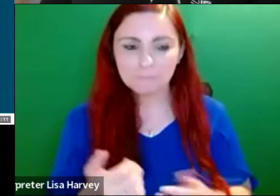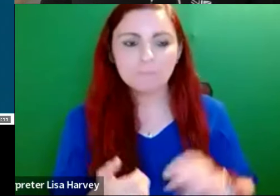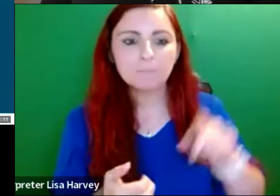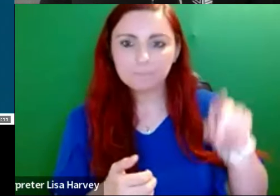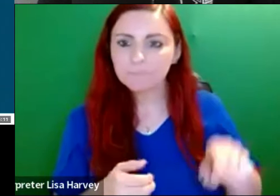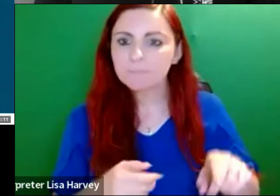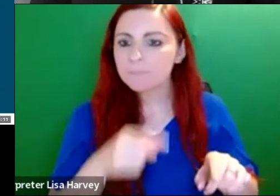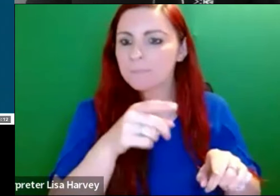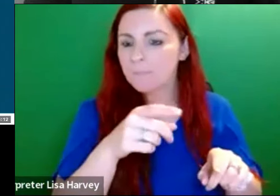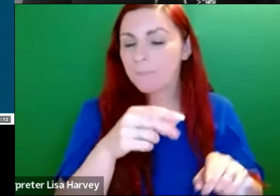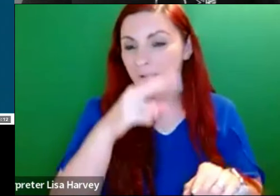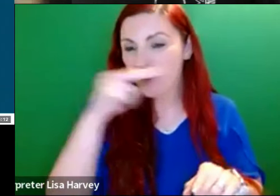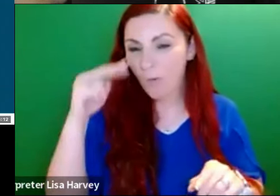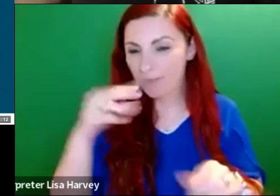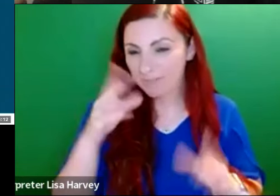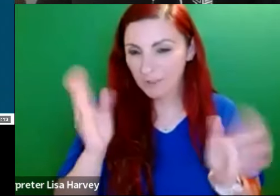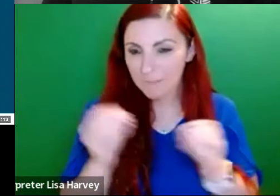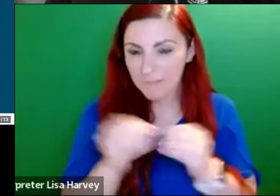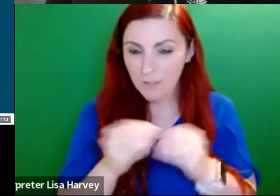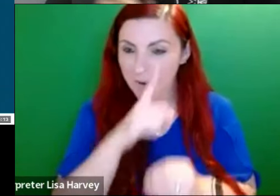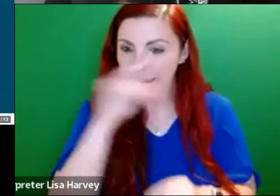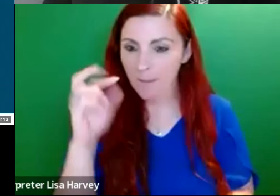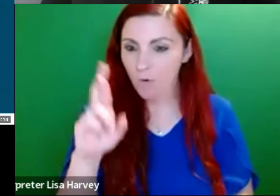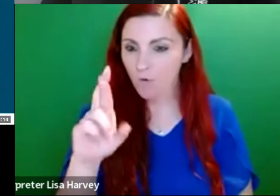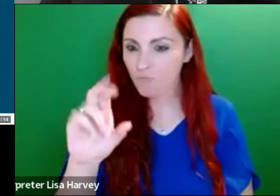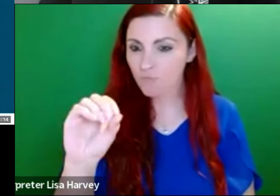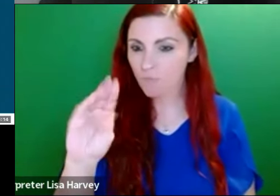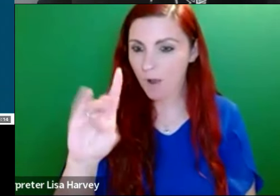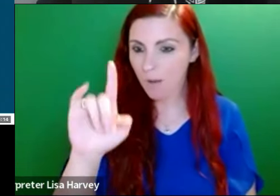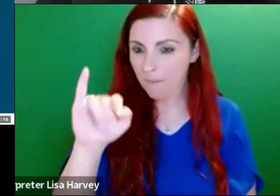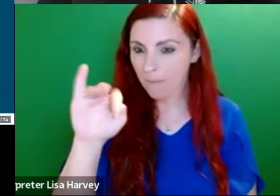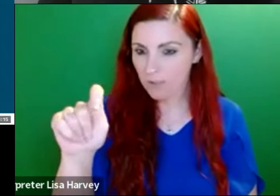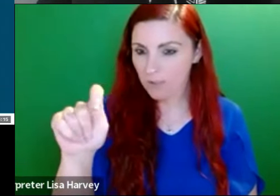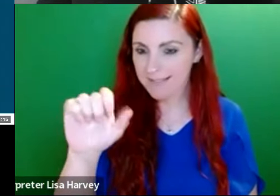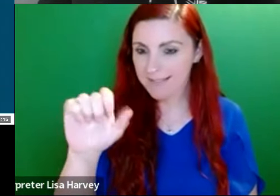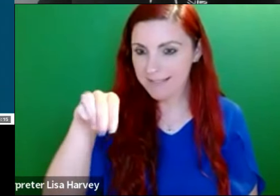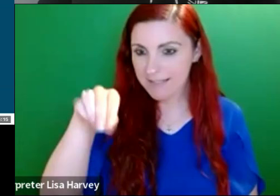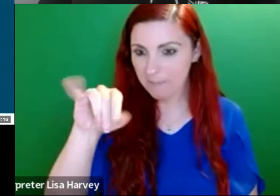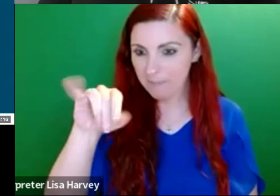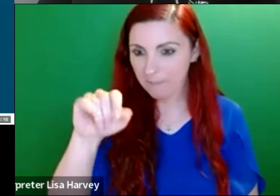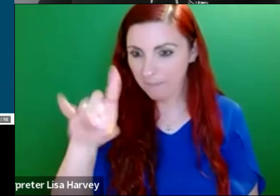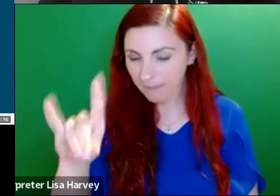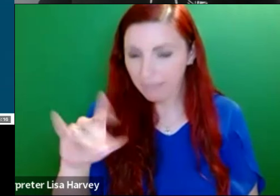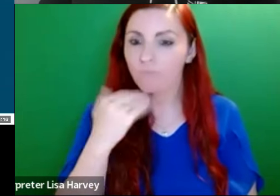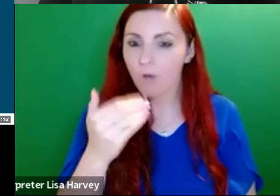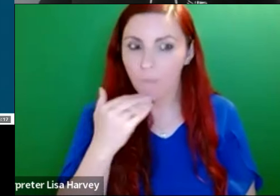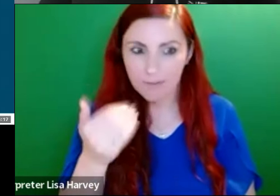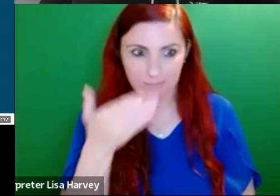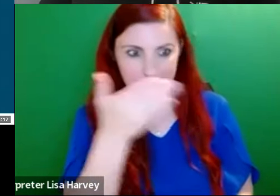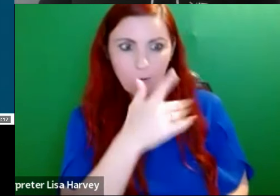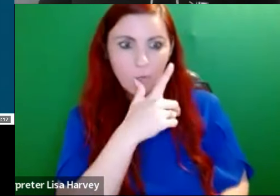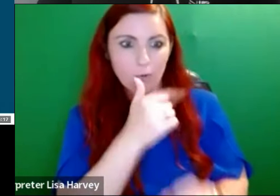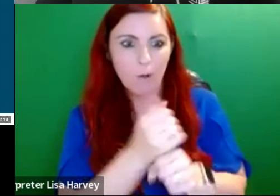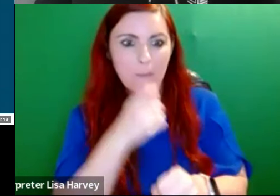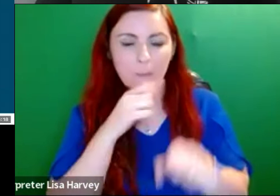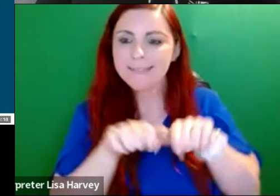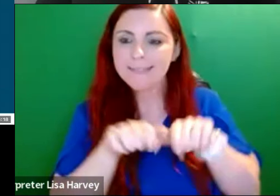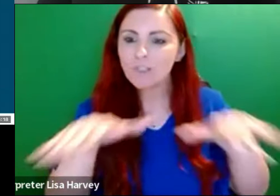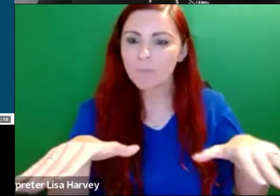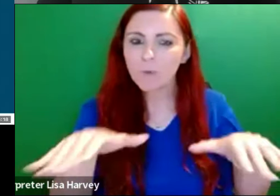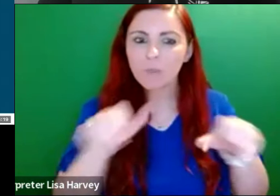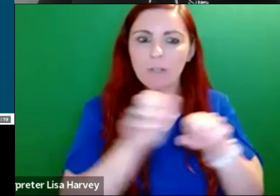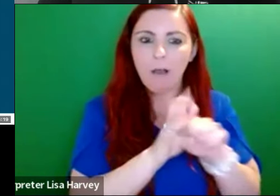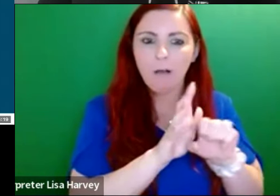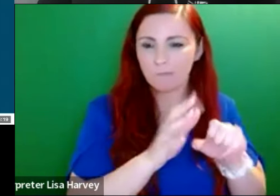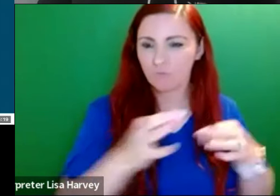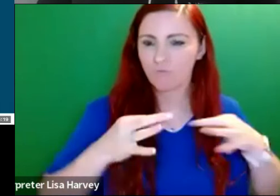As Nora said, my name is Robert Smith, and I'm going to talk to you about the distribution of grammatical classes in the Signs of Ireland corpus. So this is